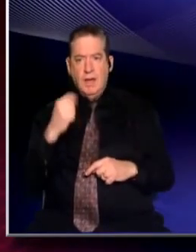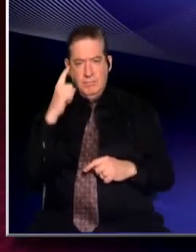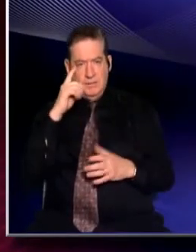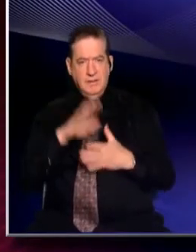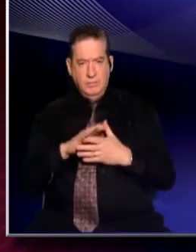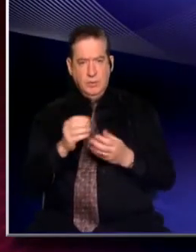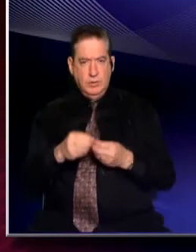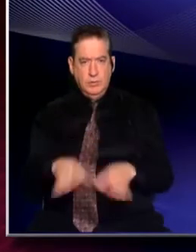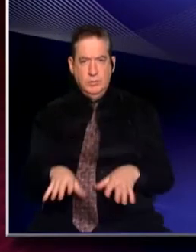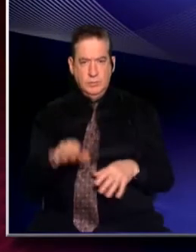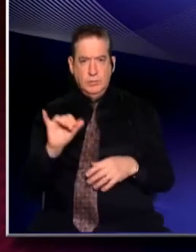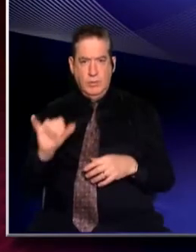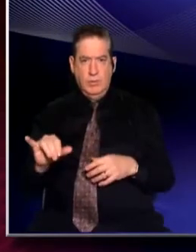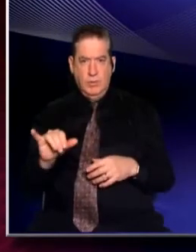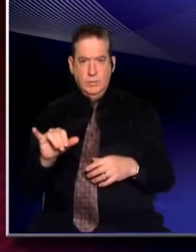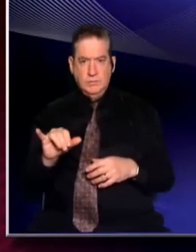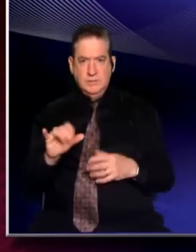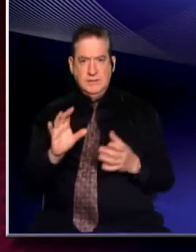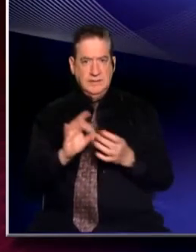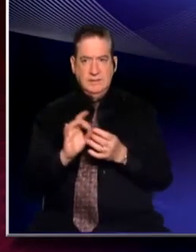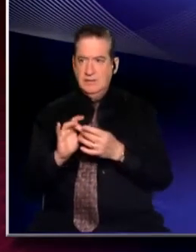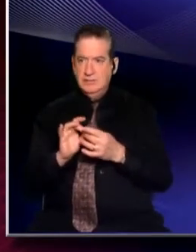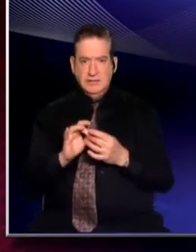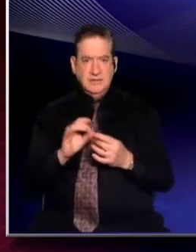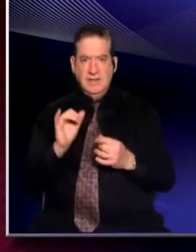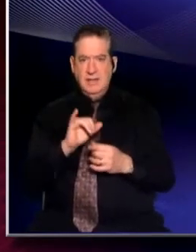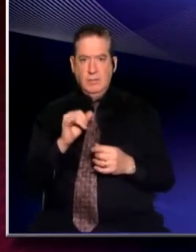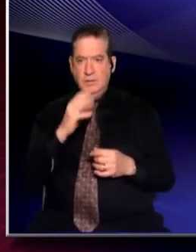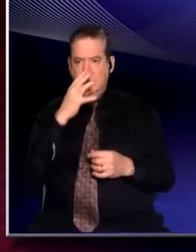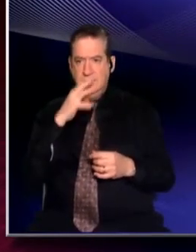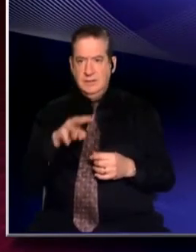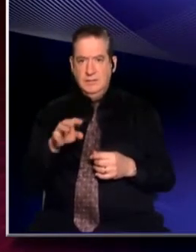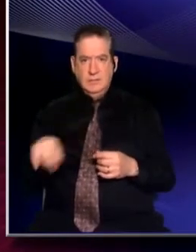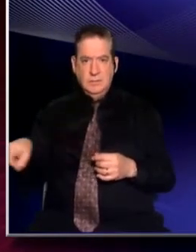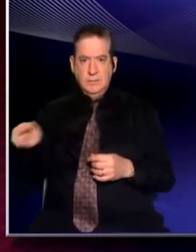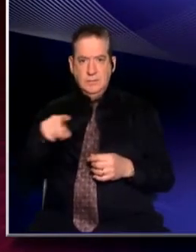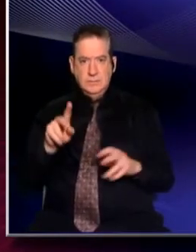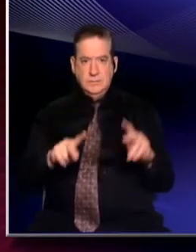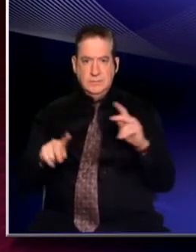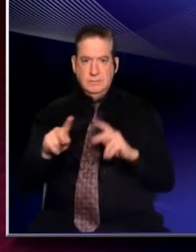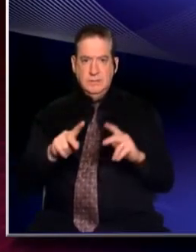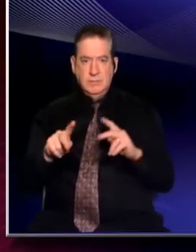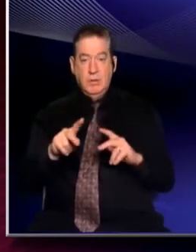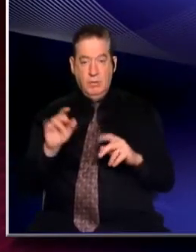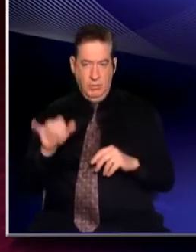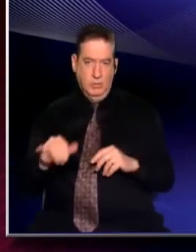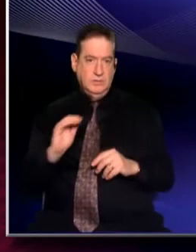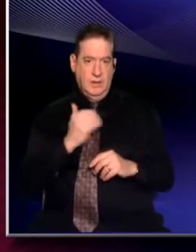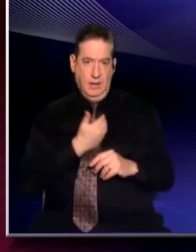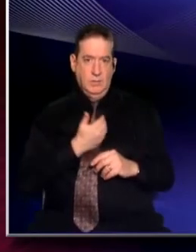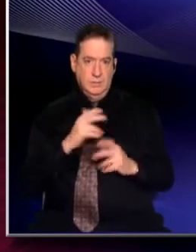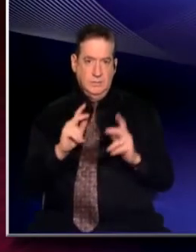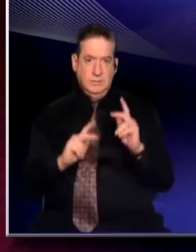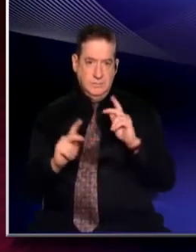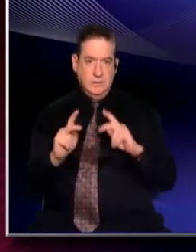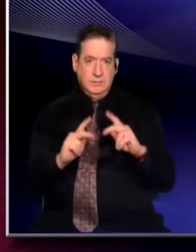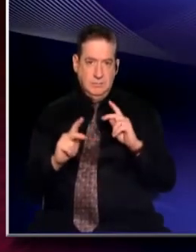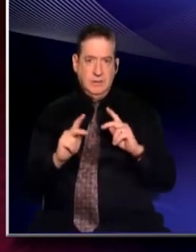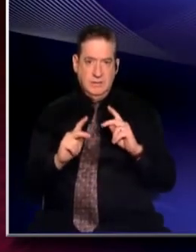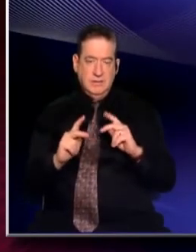those connections, and it'll be almost as if we're neglecting those people. Those are our people.